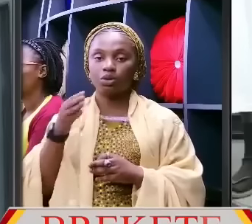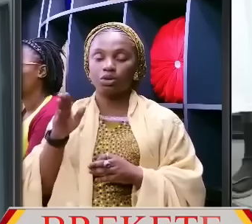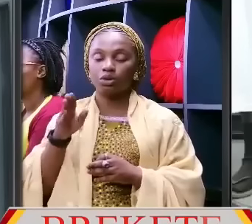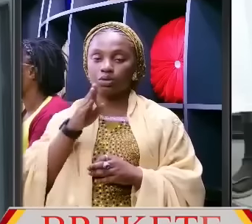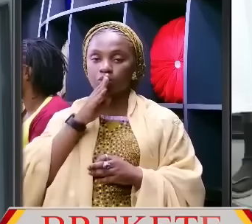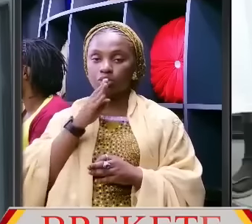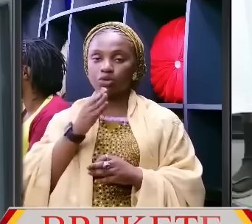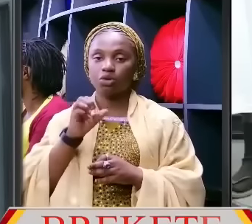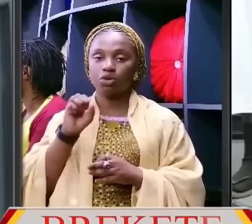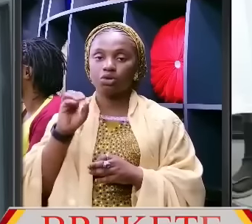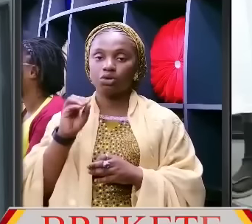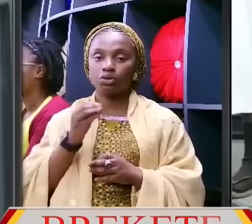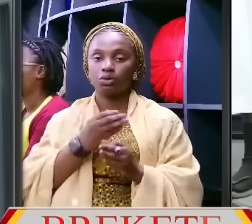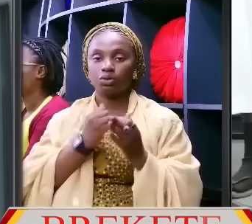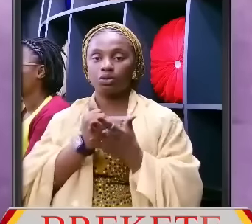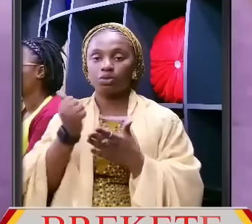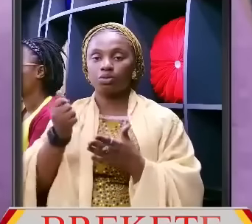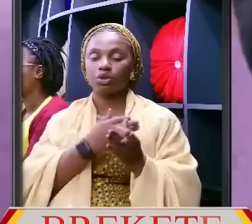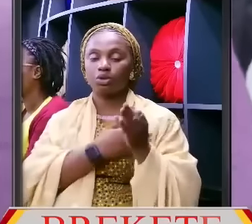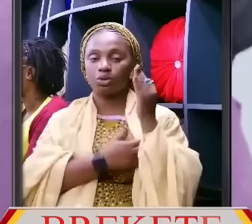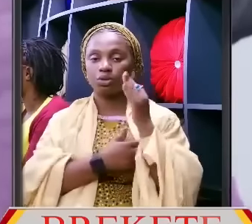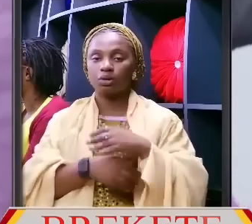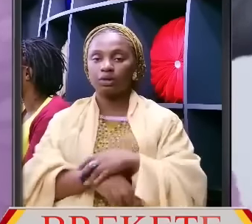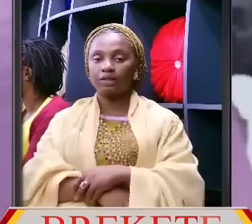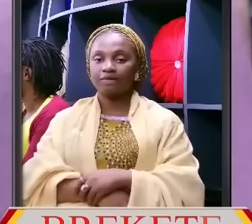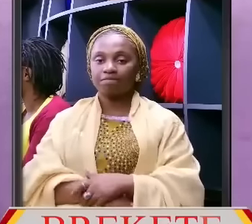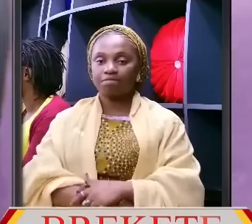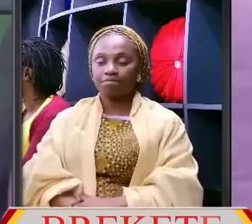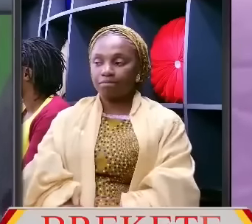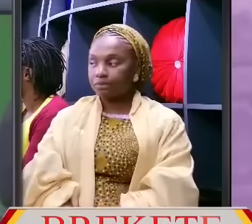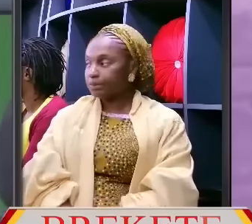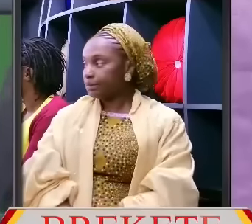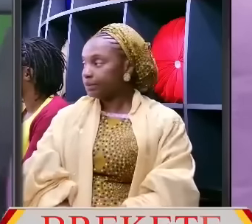And nothing but the truth. So help me God. Thank you.